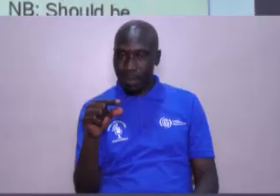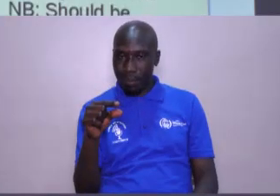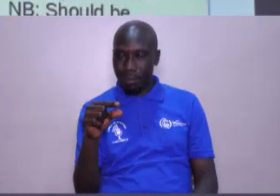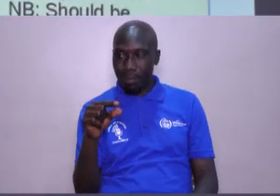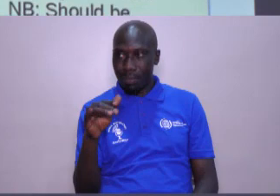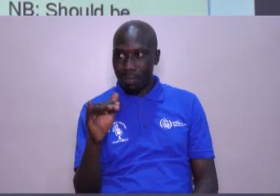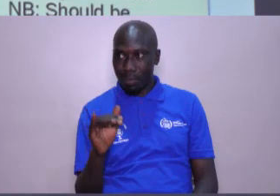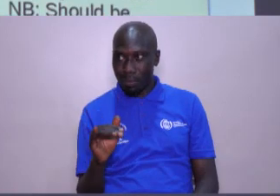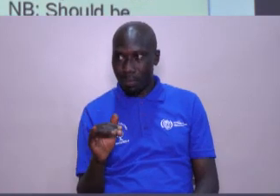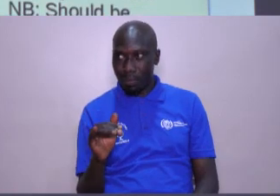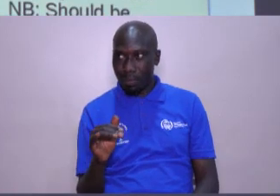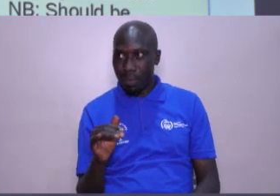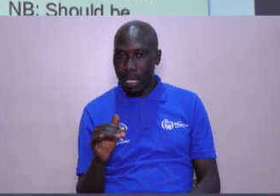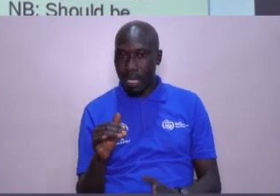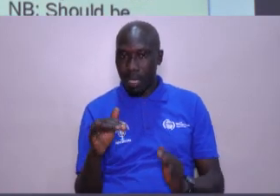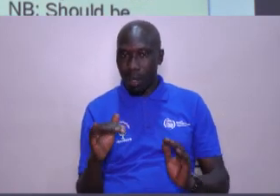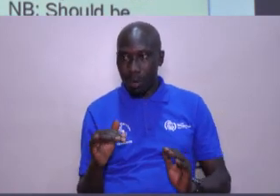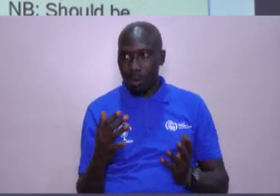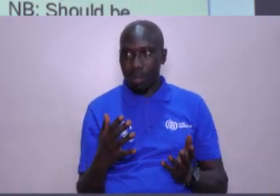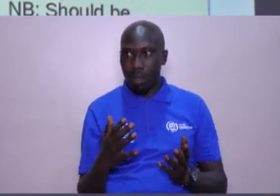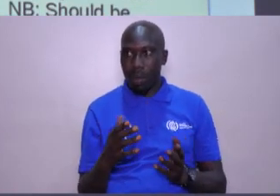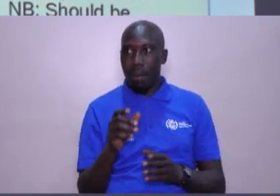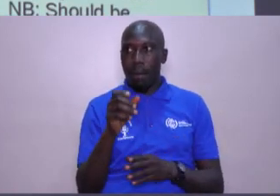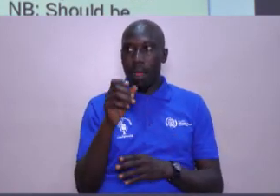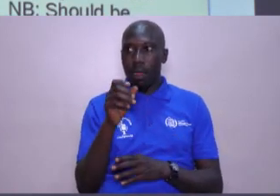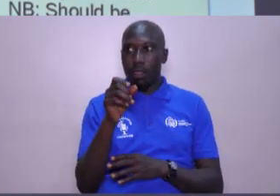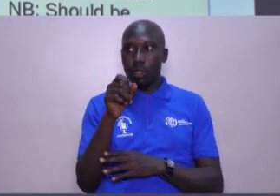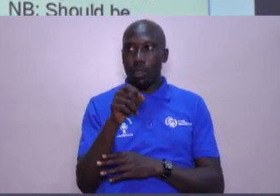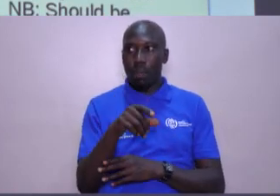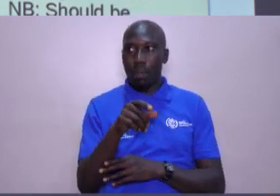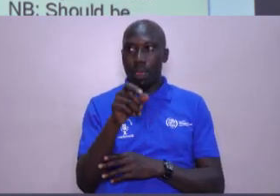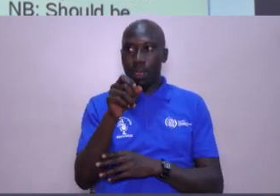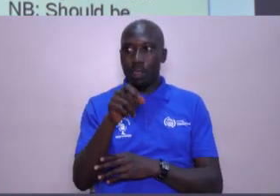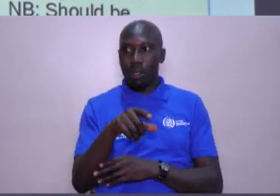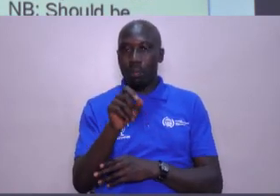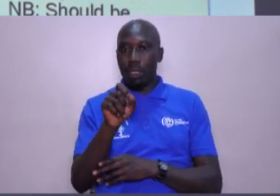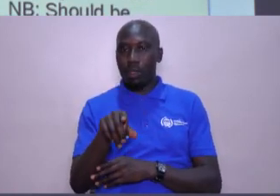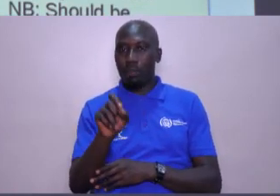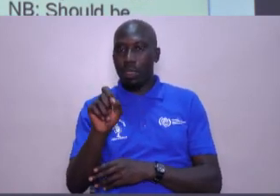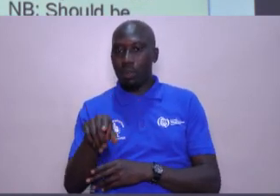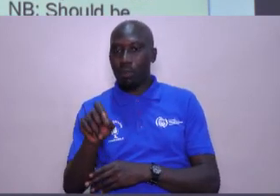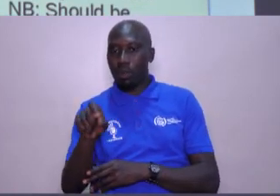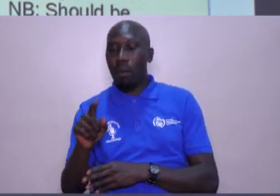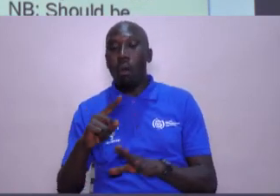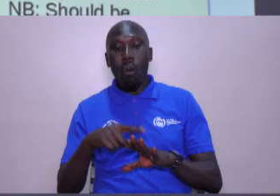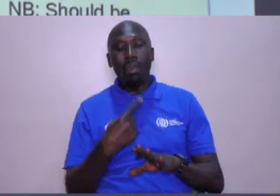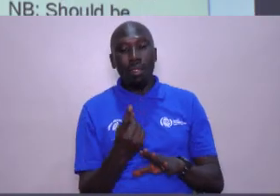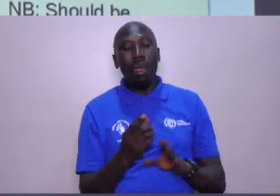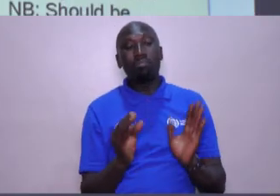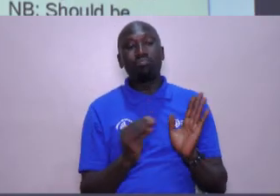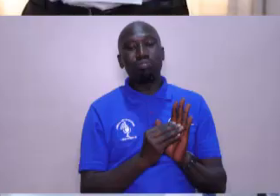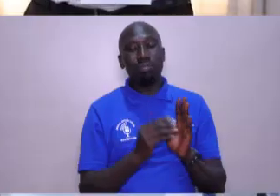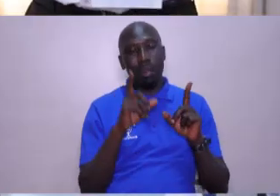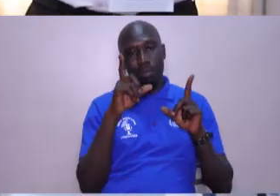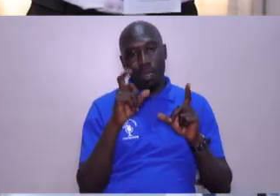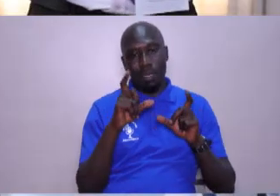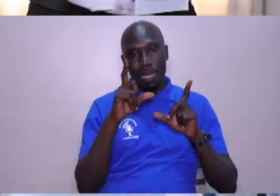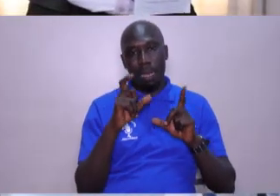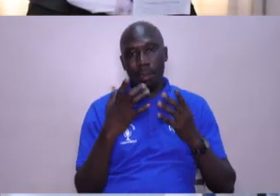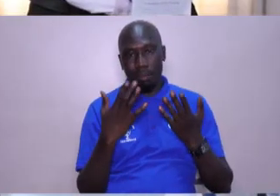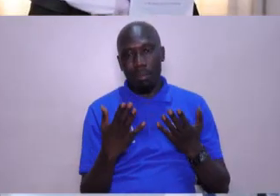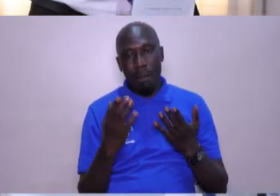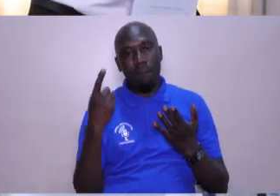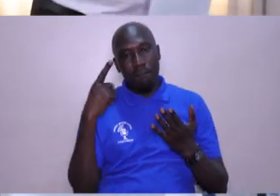But thank you. So this emphasizes that whenever you are putting a picture, when you put the